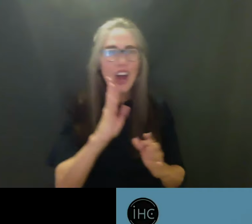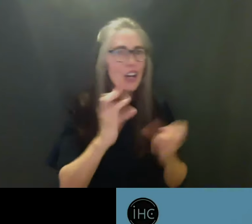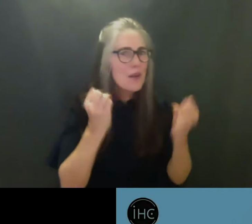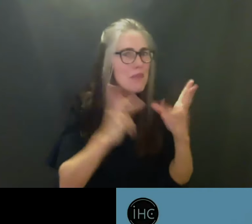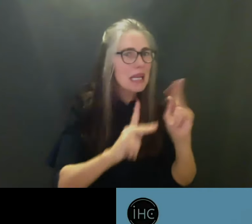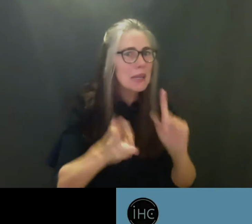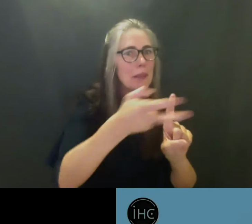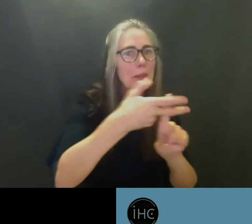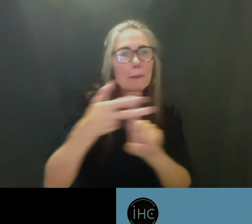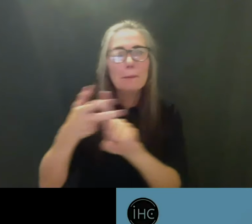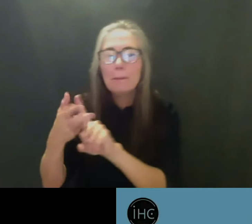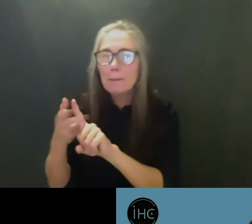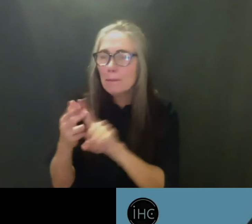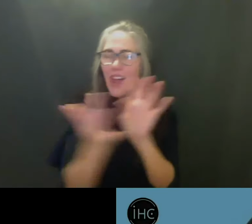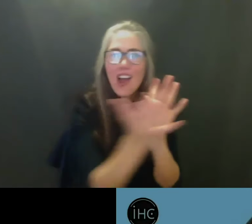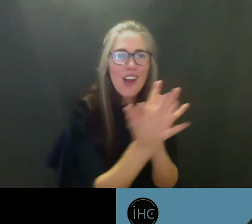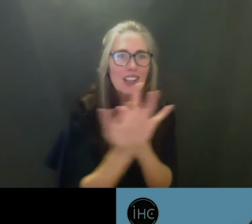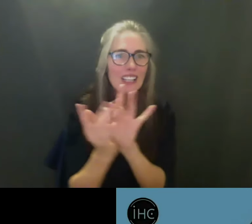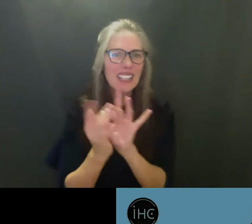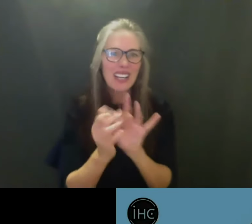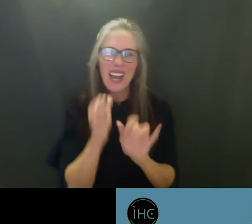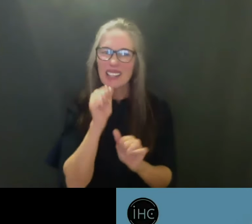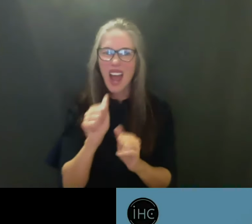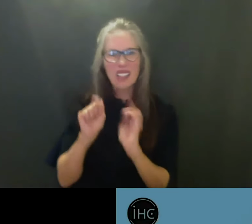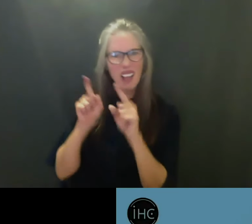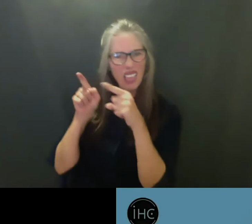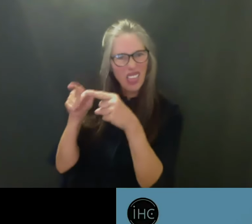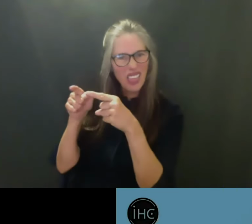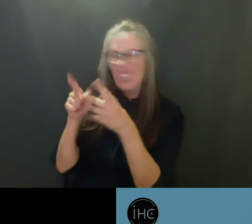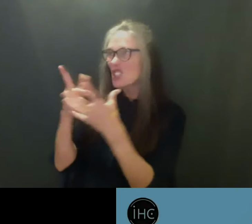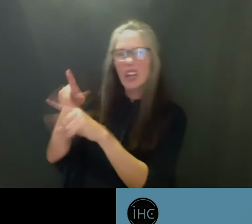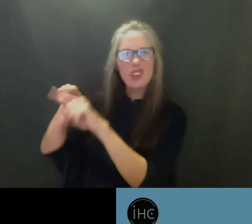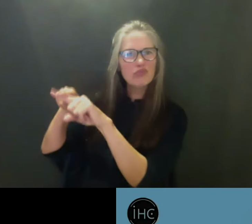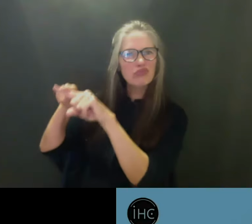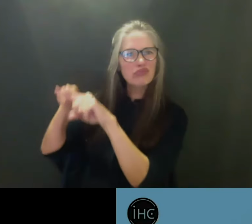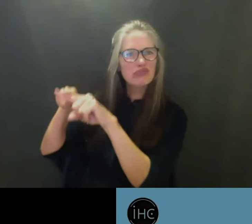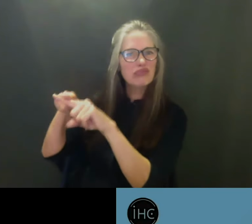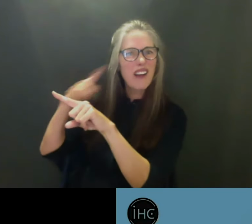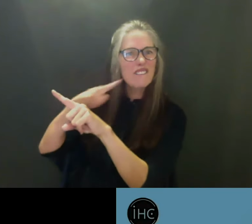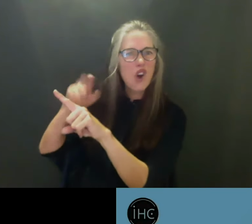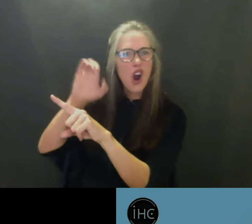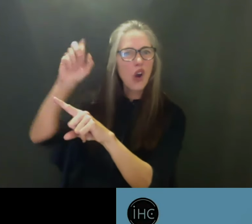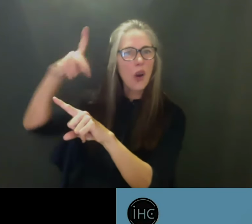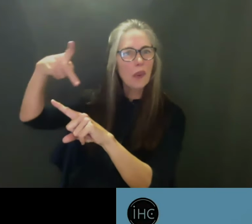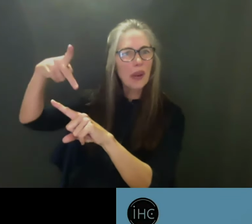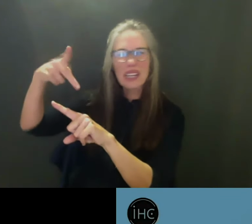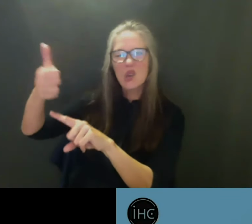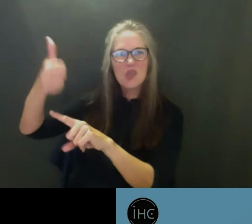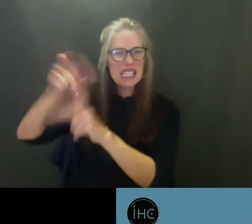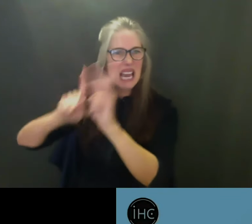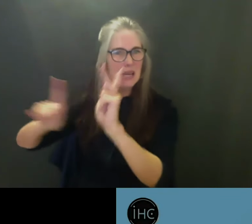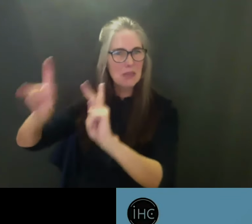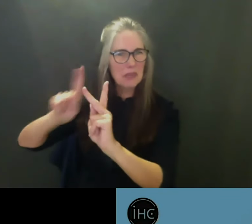rather than, um, spend all of their energy on the $10,000 a plate dinner at which 10 people go to. Right.